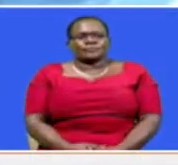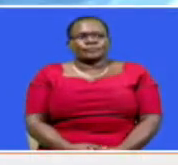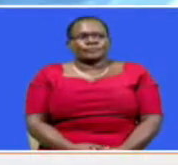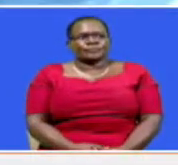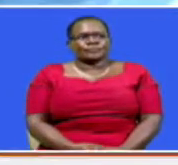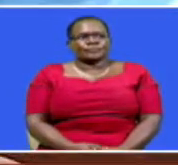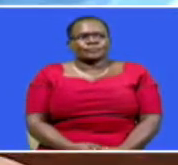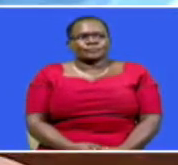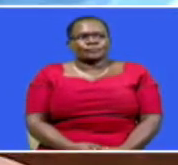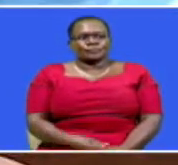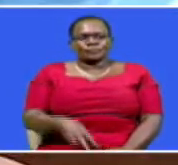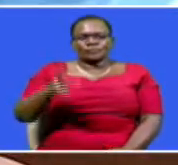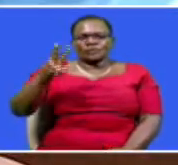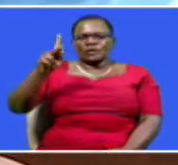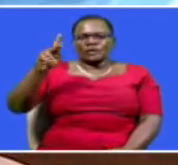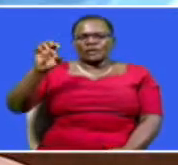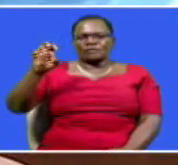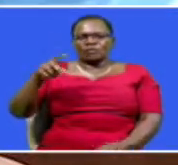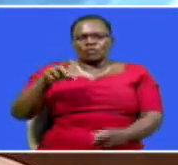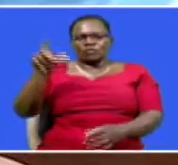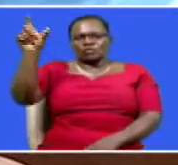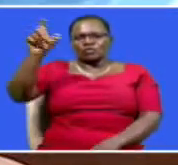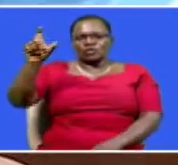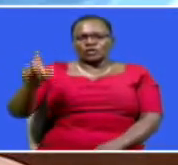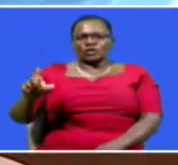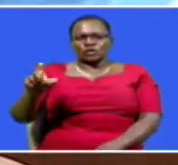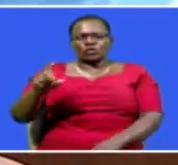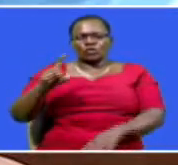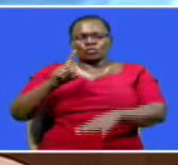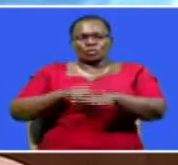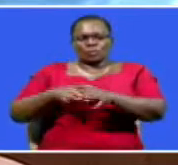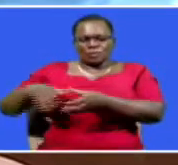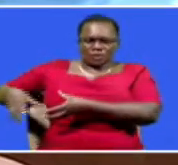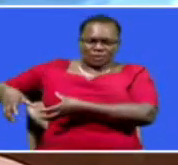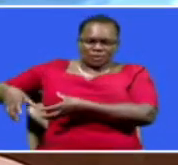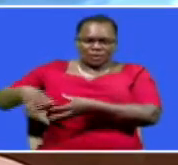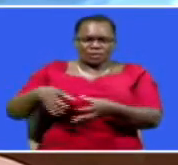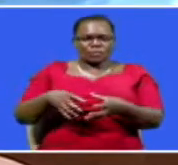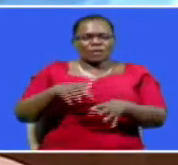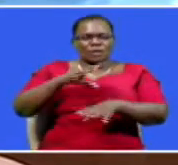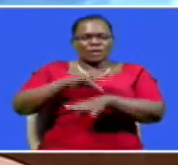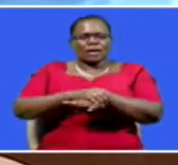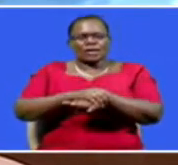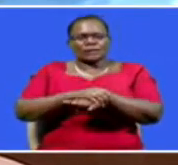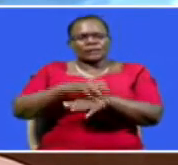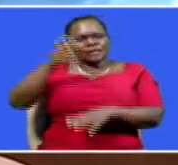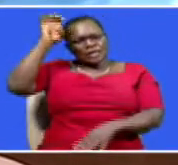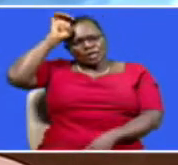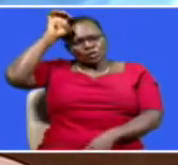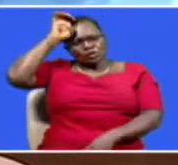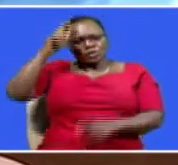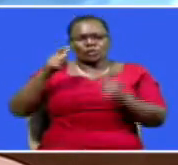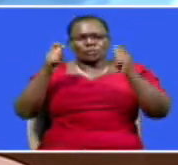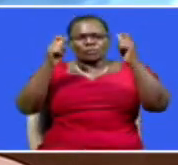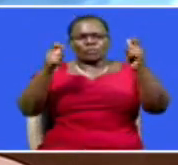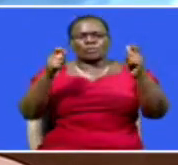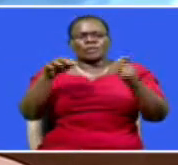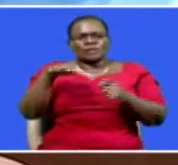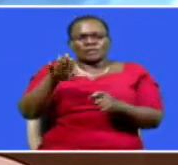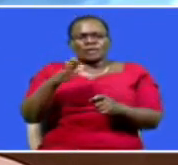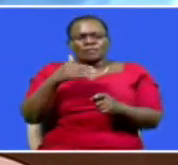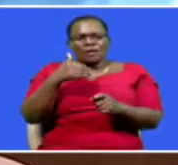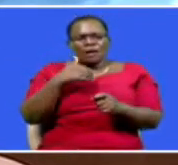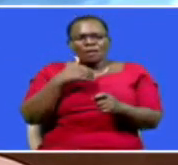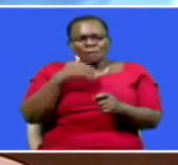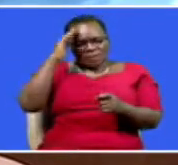Bwake boys are now eyeing regional title in their forthcoming rugby games after clinching the Trans Nzoia title. They believe that they have what it